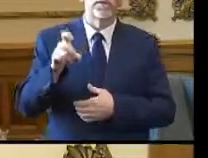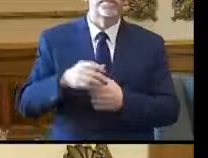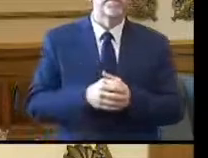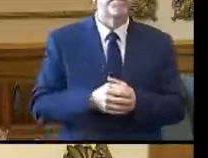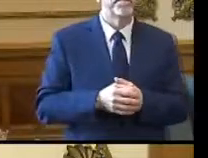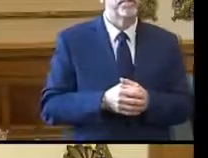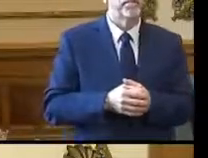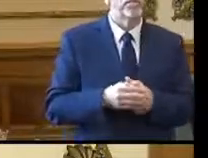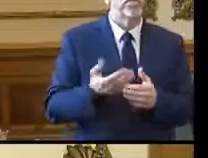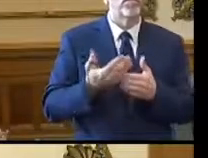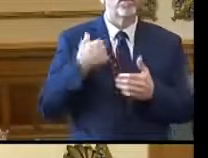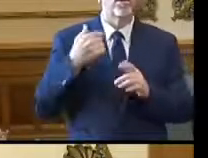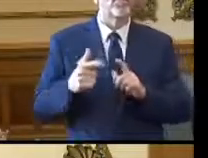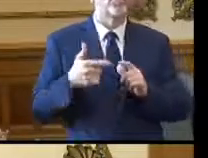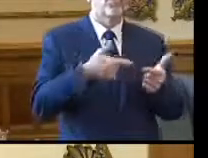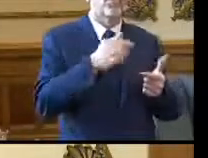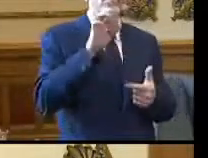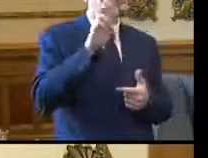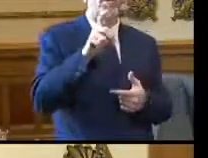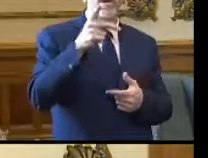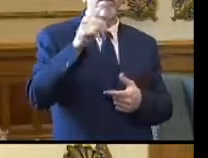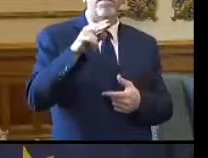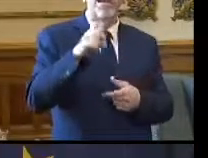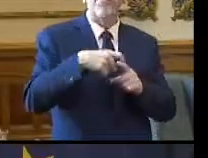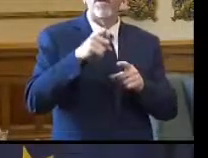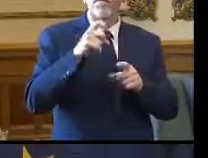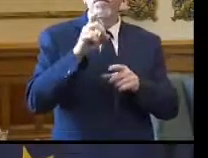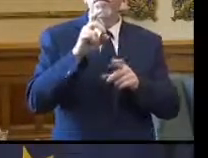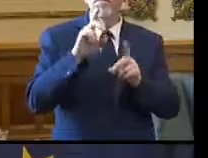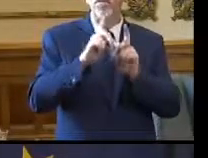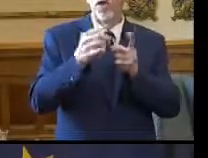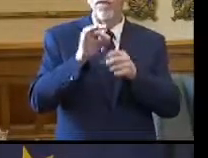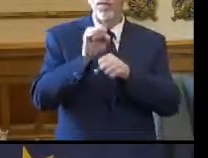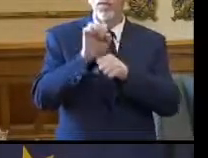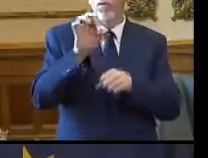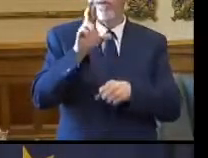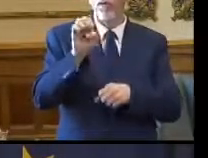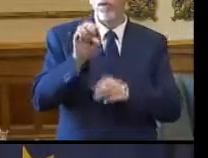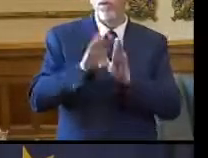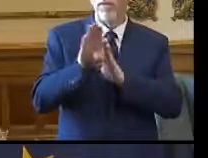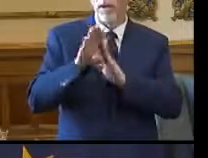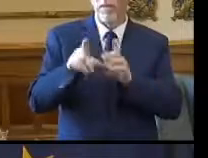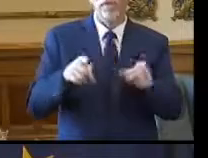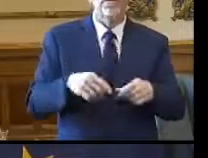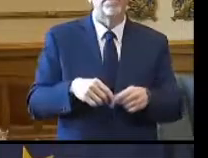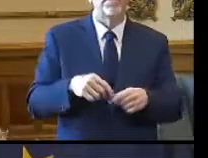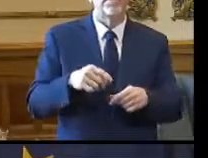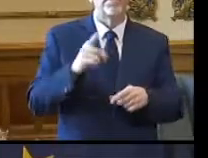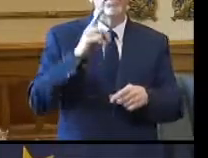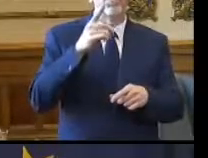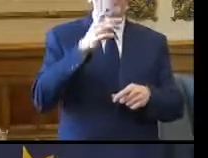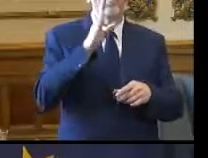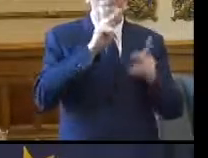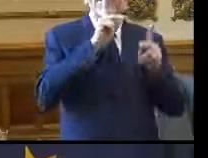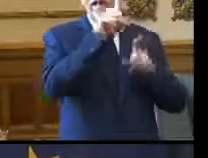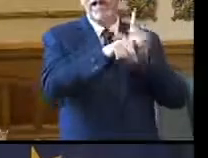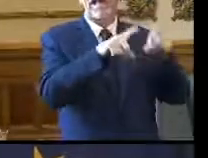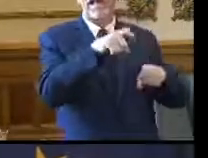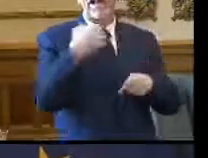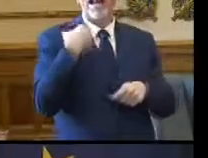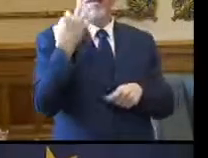Fred, we'll turn to you now, the Commissioner of the Department of Workforce Development. You were asked a number of questions on